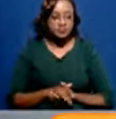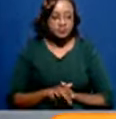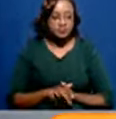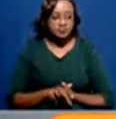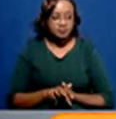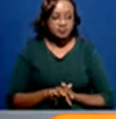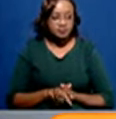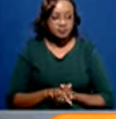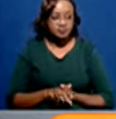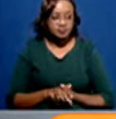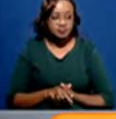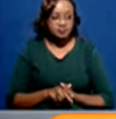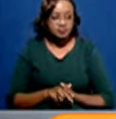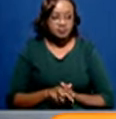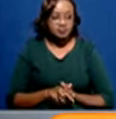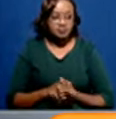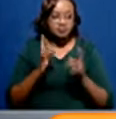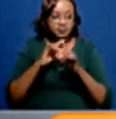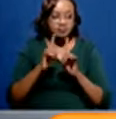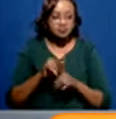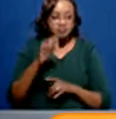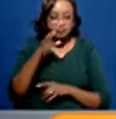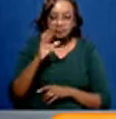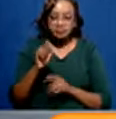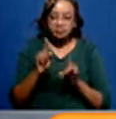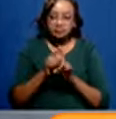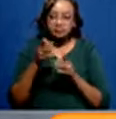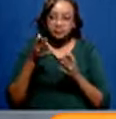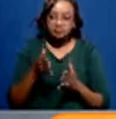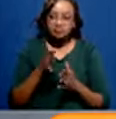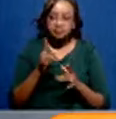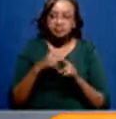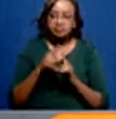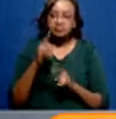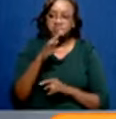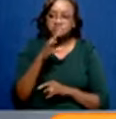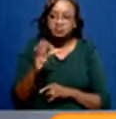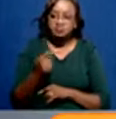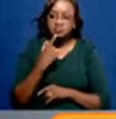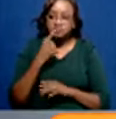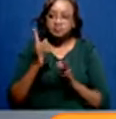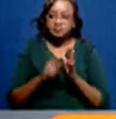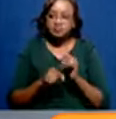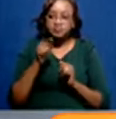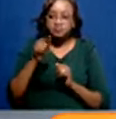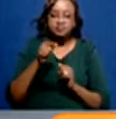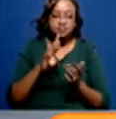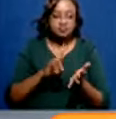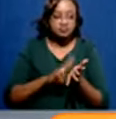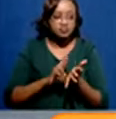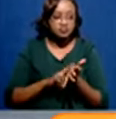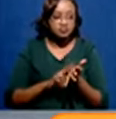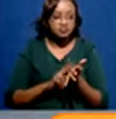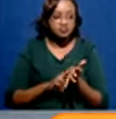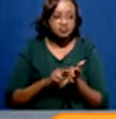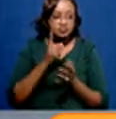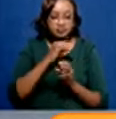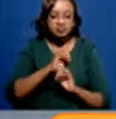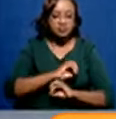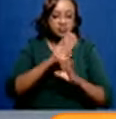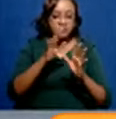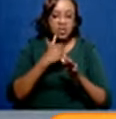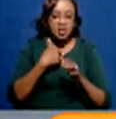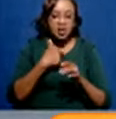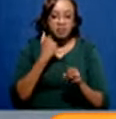to conclude, but the CS was here and she said that this registration, it is already clear there's a